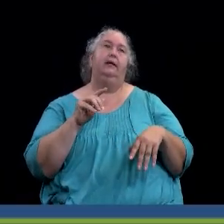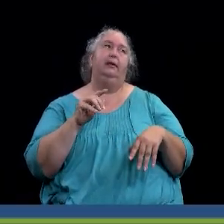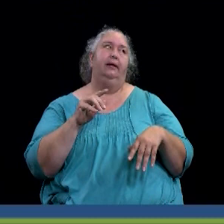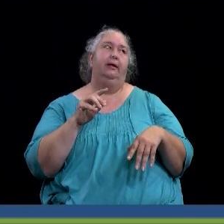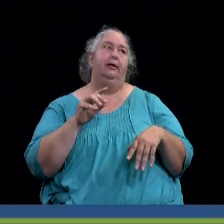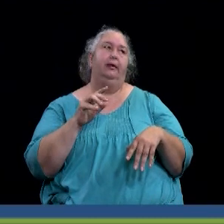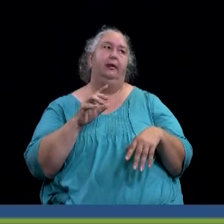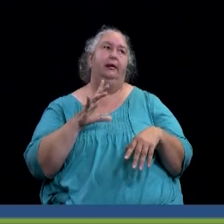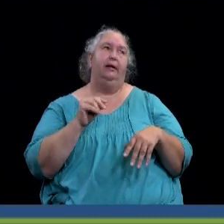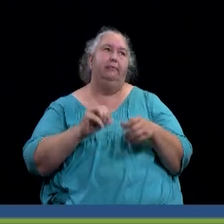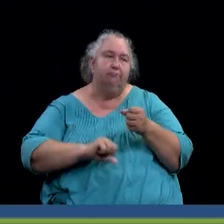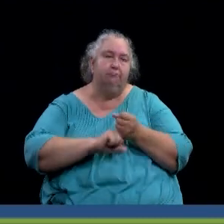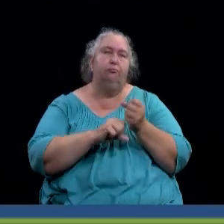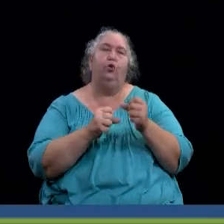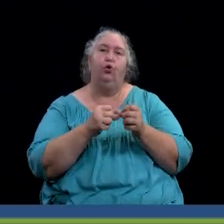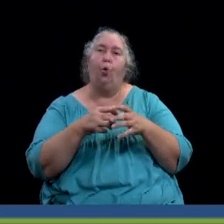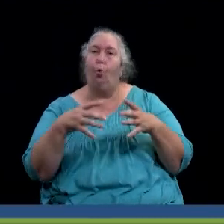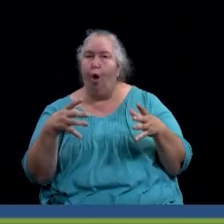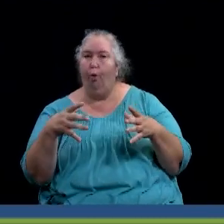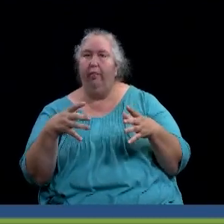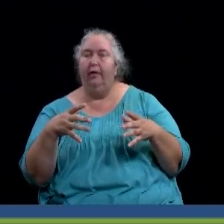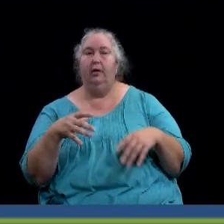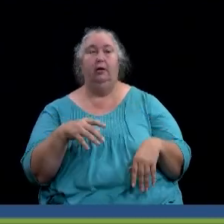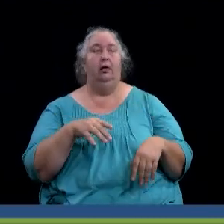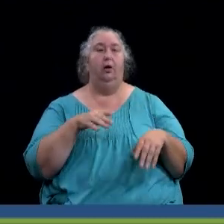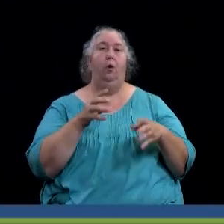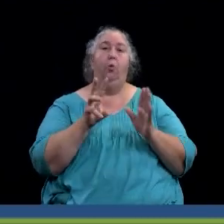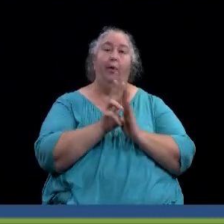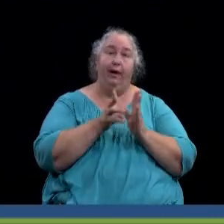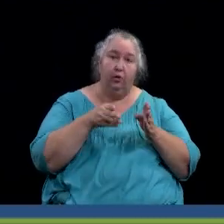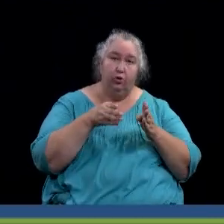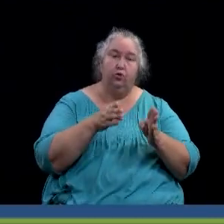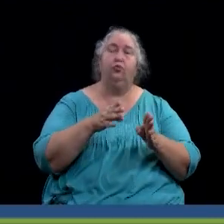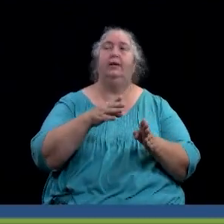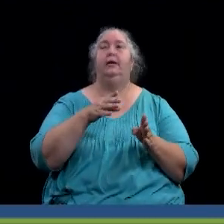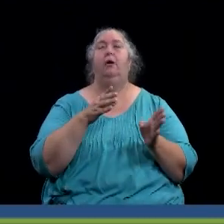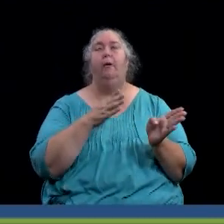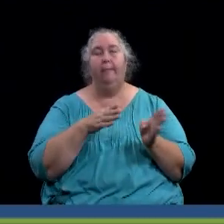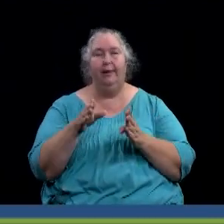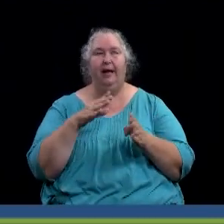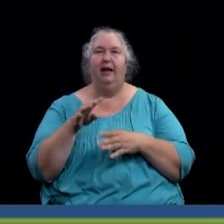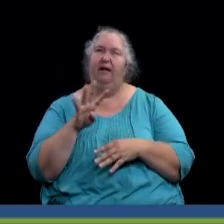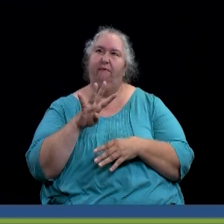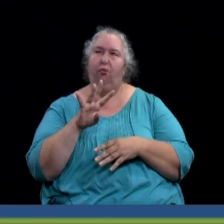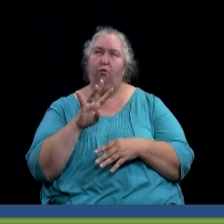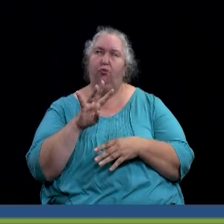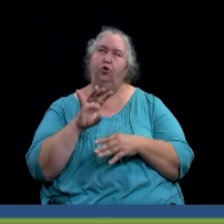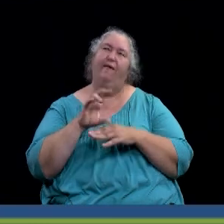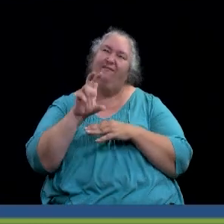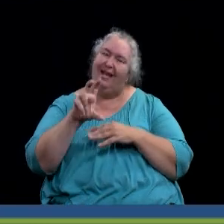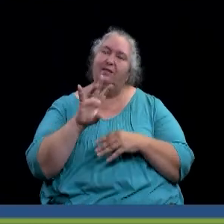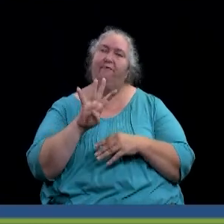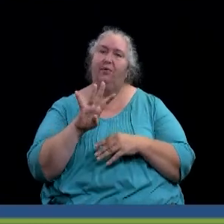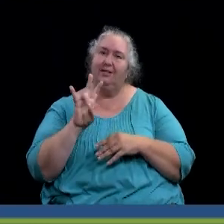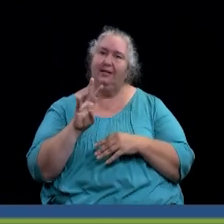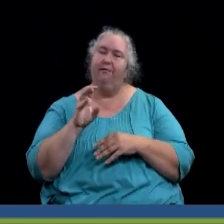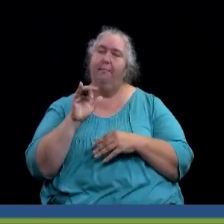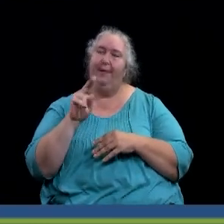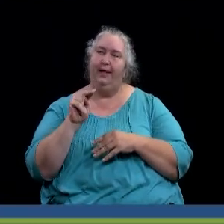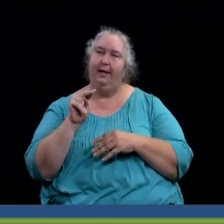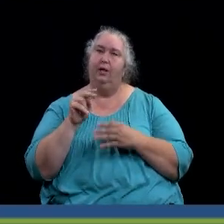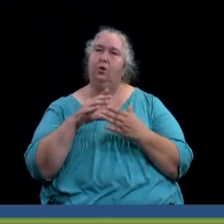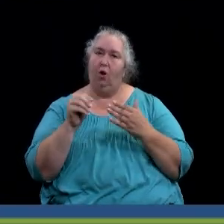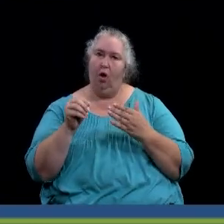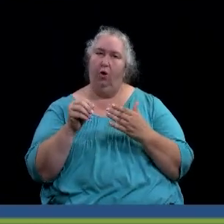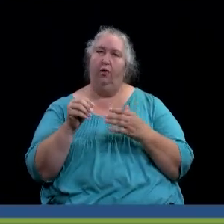utility department are planning to invest more than $47 million in downtown infrastructure construction, which began last May with